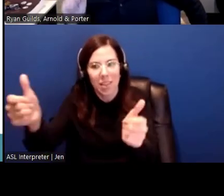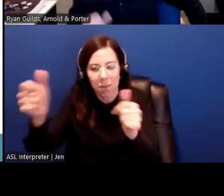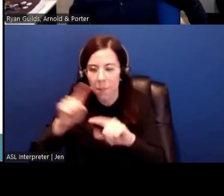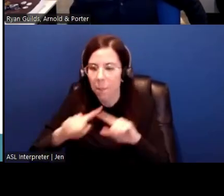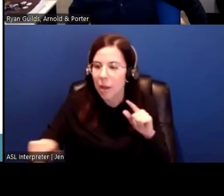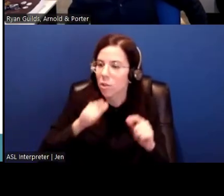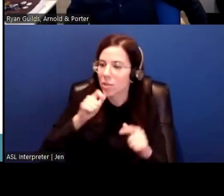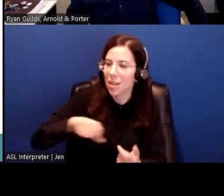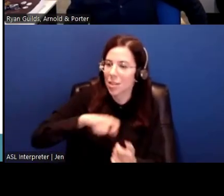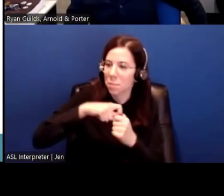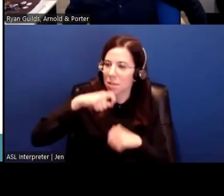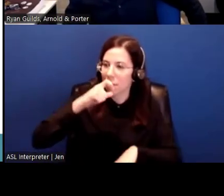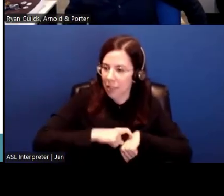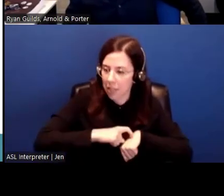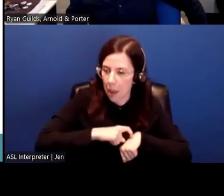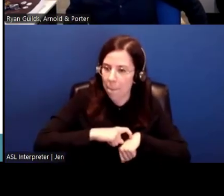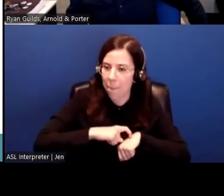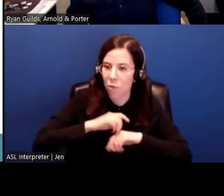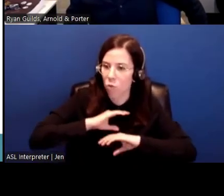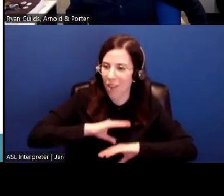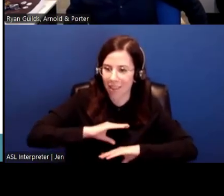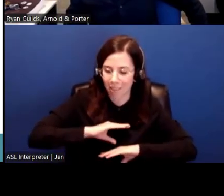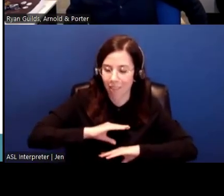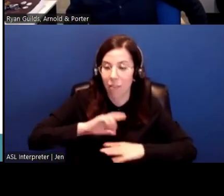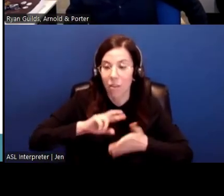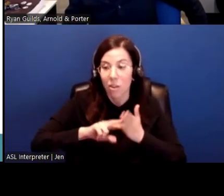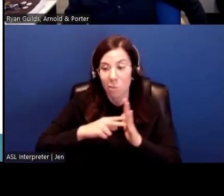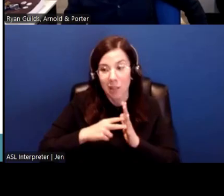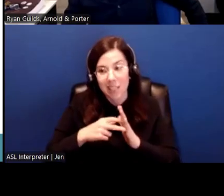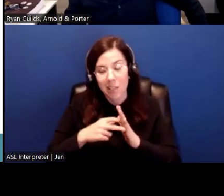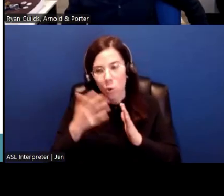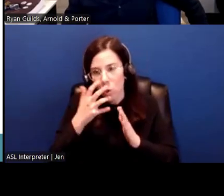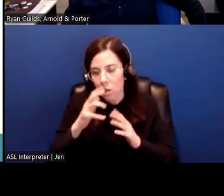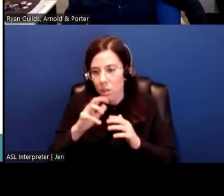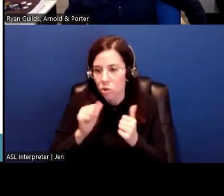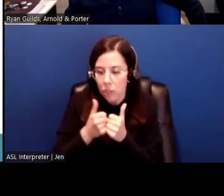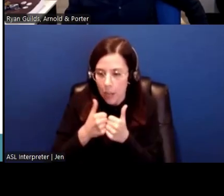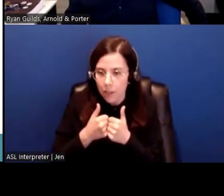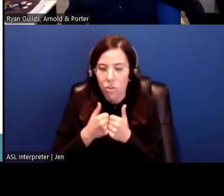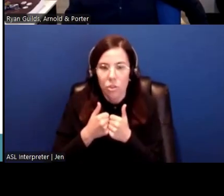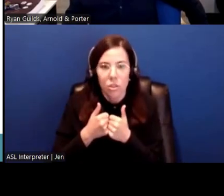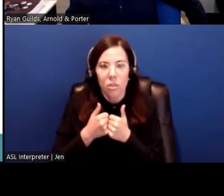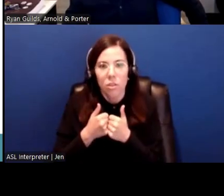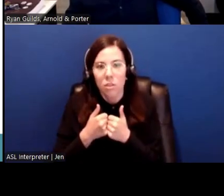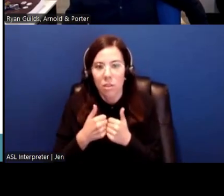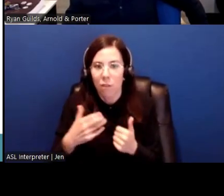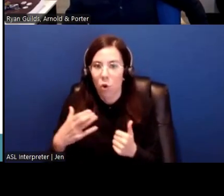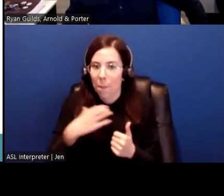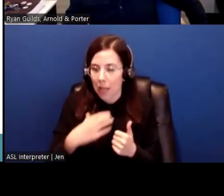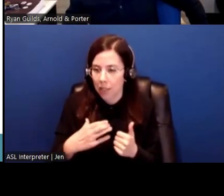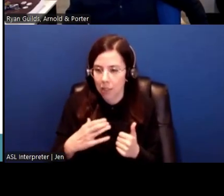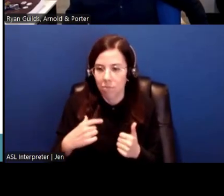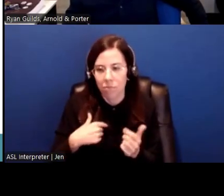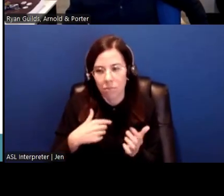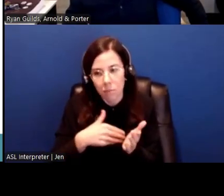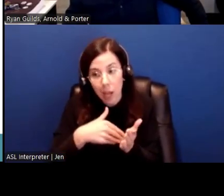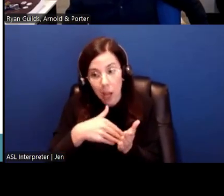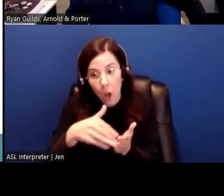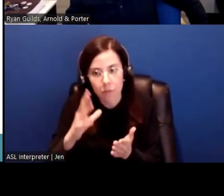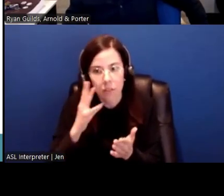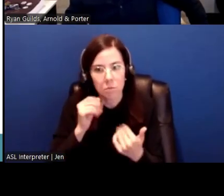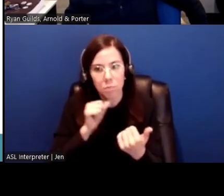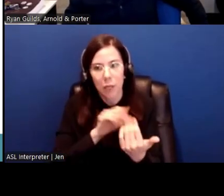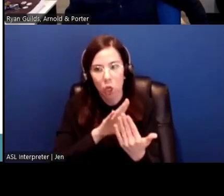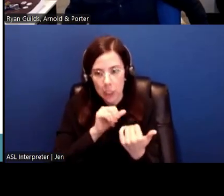specified time frame for relief. So one of the challenges with respect to appellate rights, something I frequently confront,